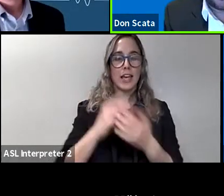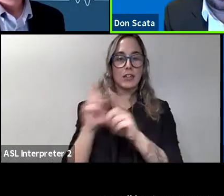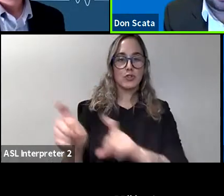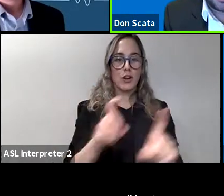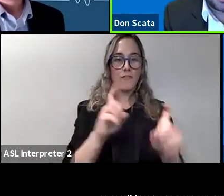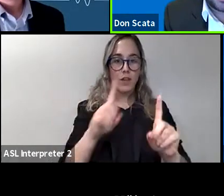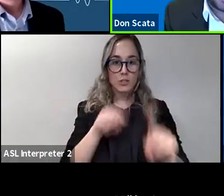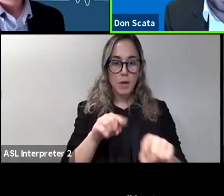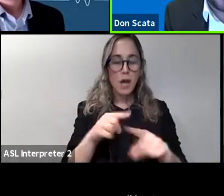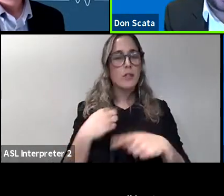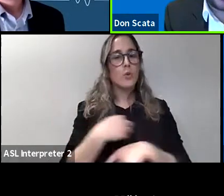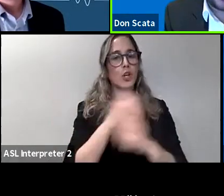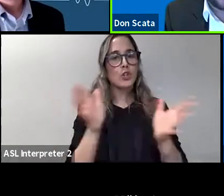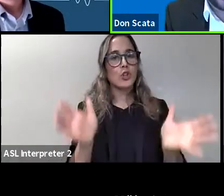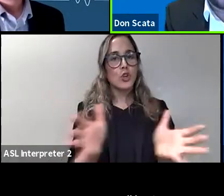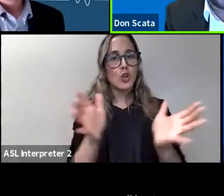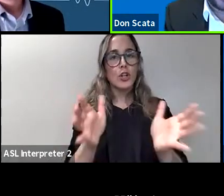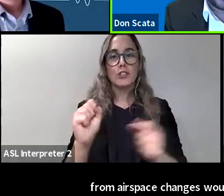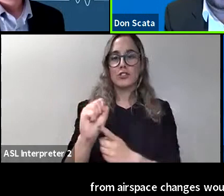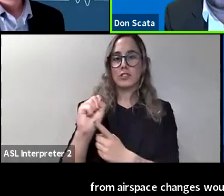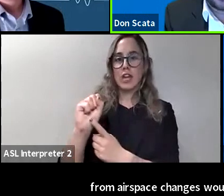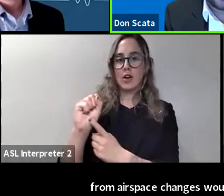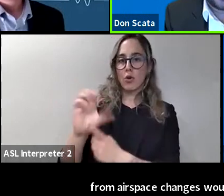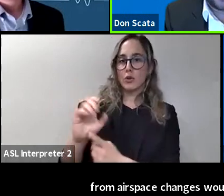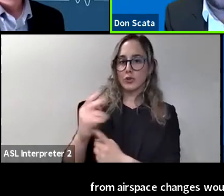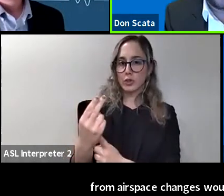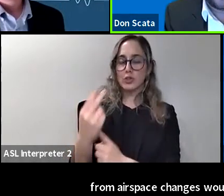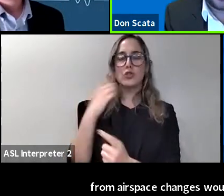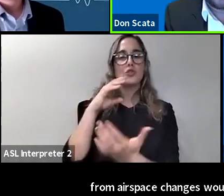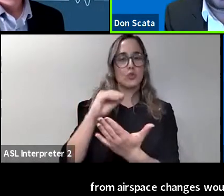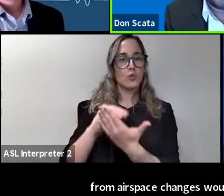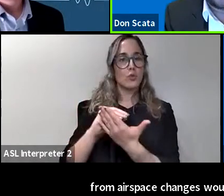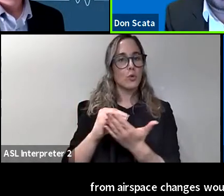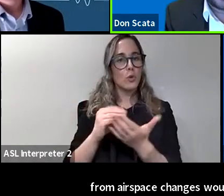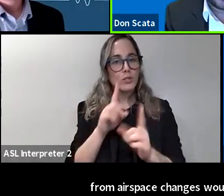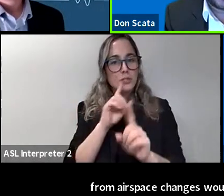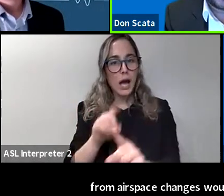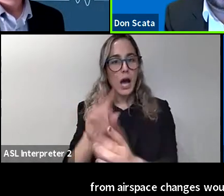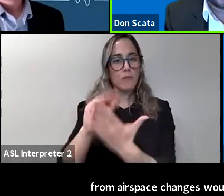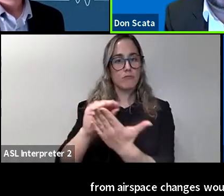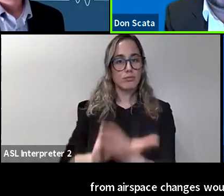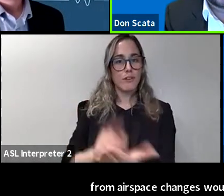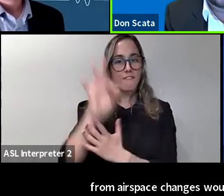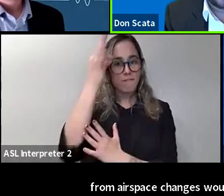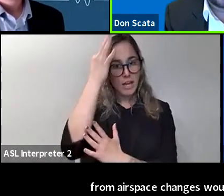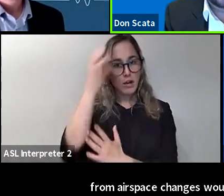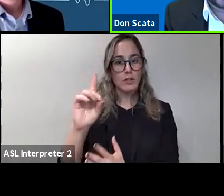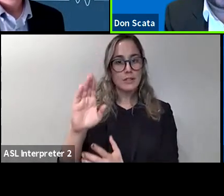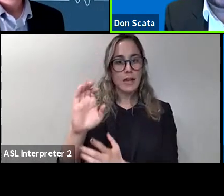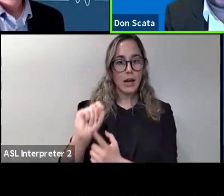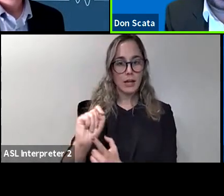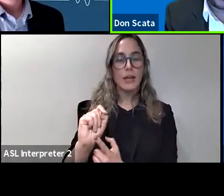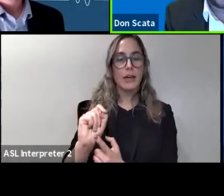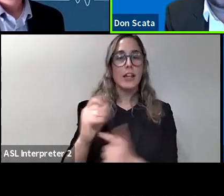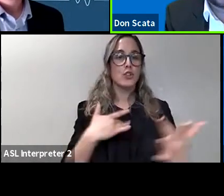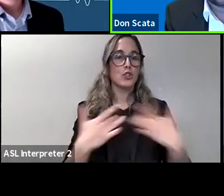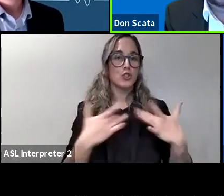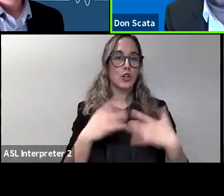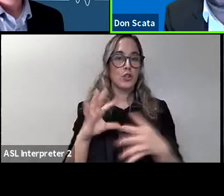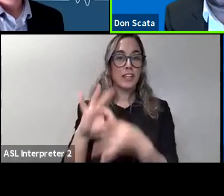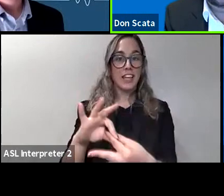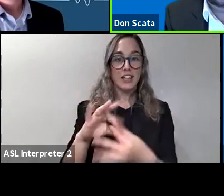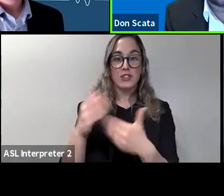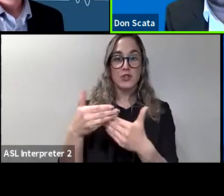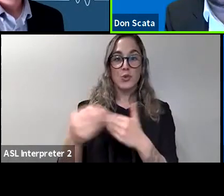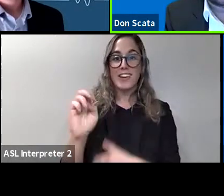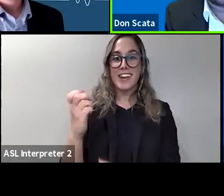encouraging stakeholders to submit comments to the federal docket regarding how the survey could be used to consider concerns related to NextGen.